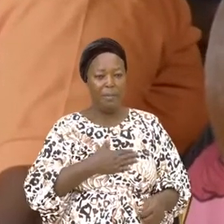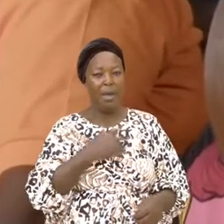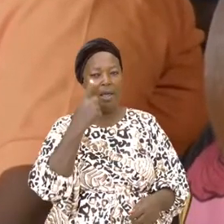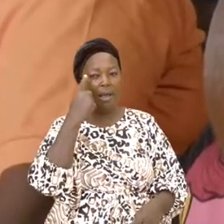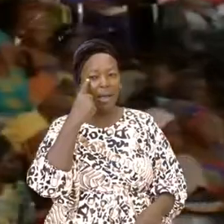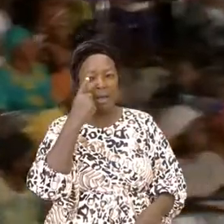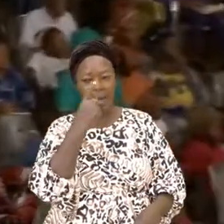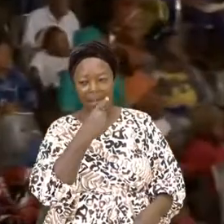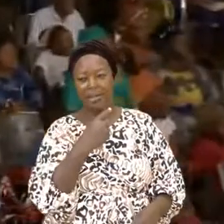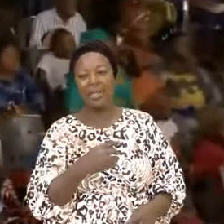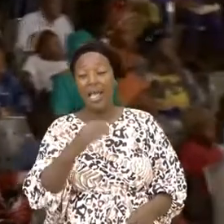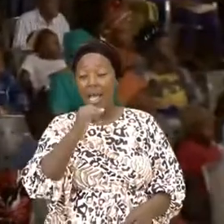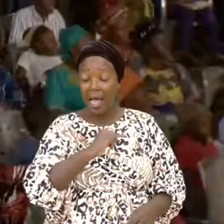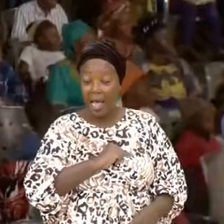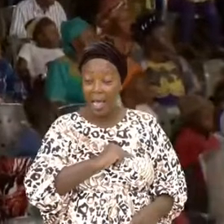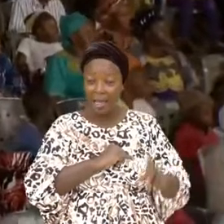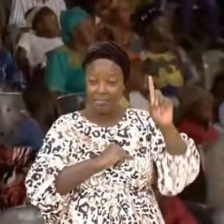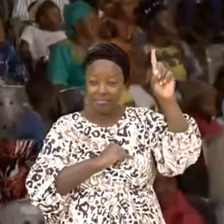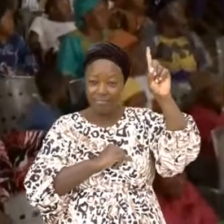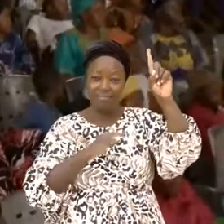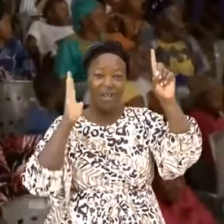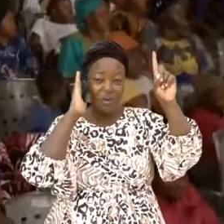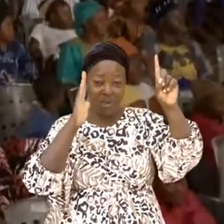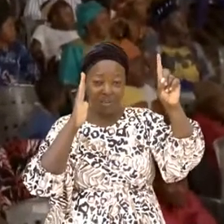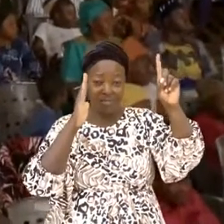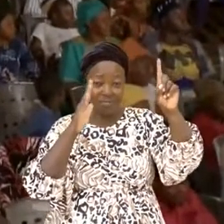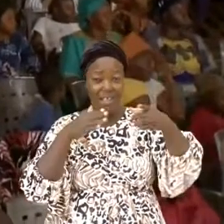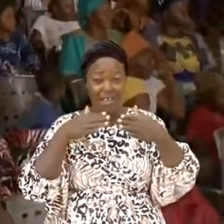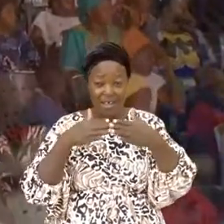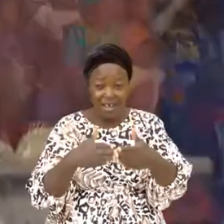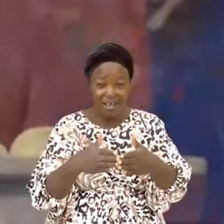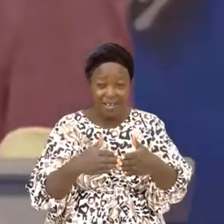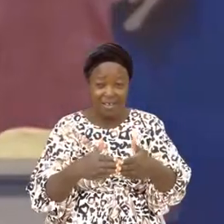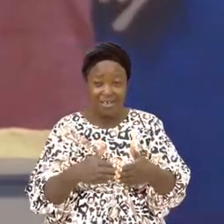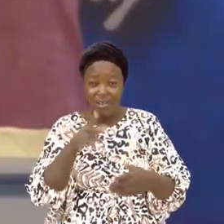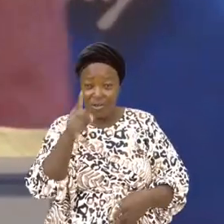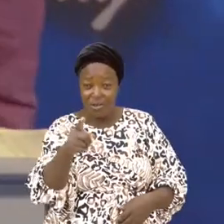eyes. Amen. Your life, amen.